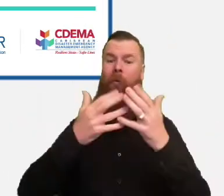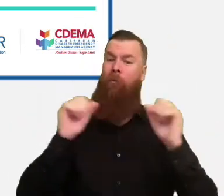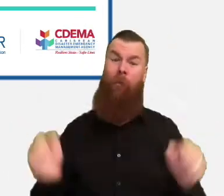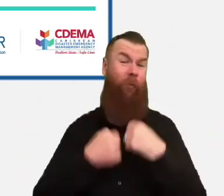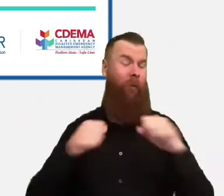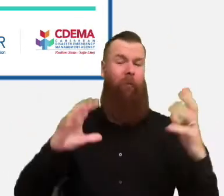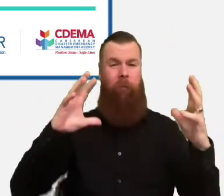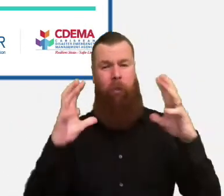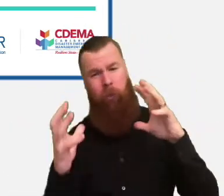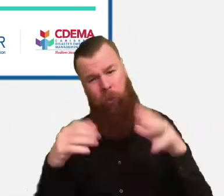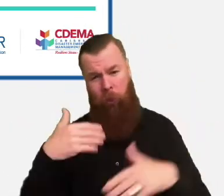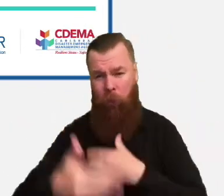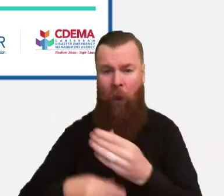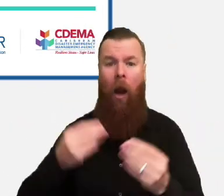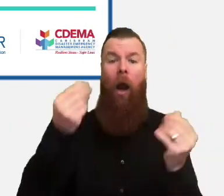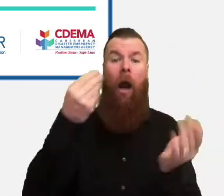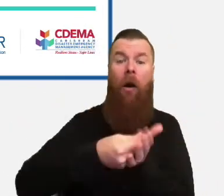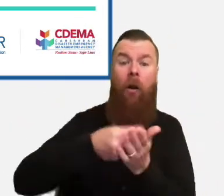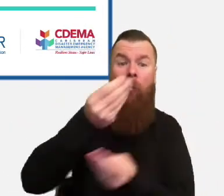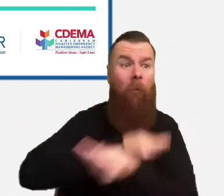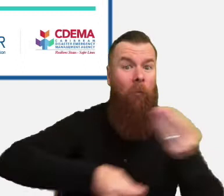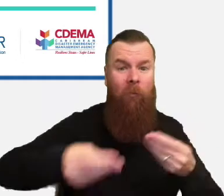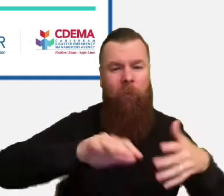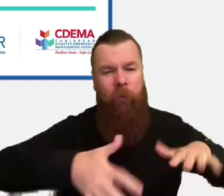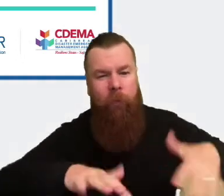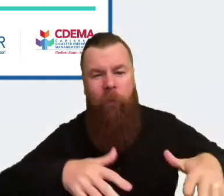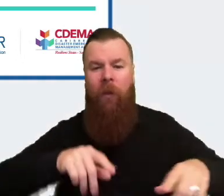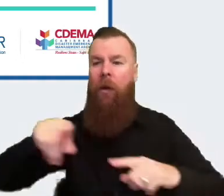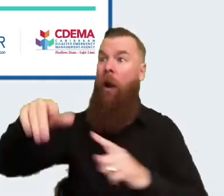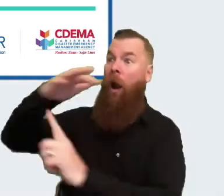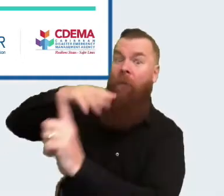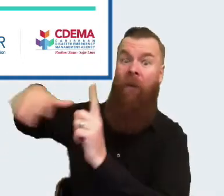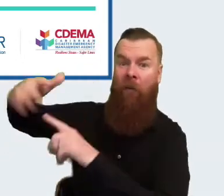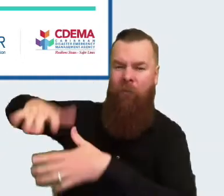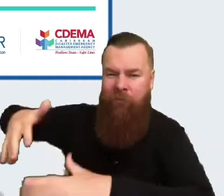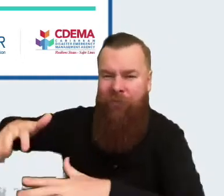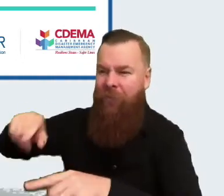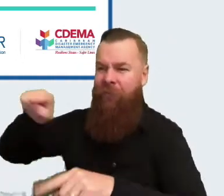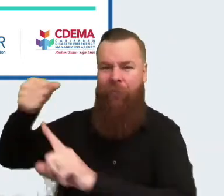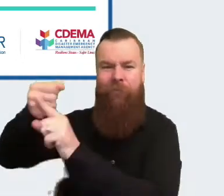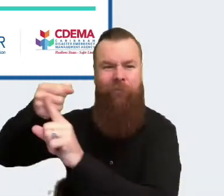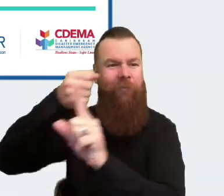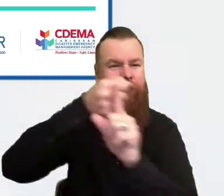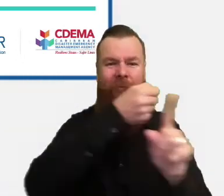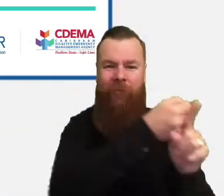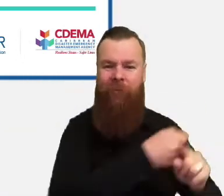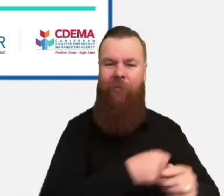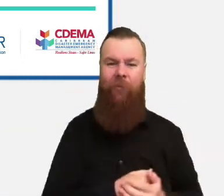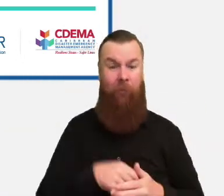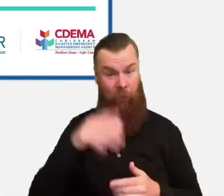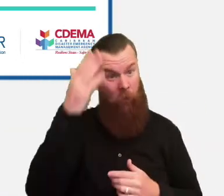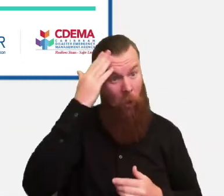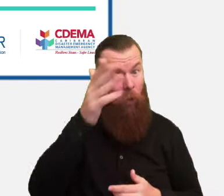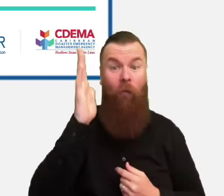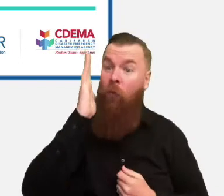to environmental harm. We also see a convergence of a number of challenges to resilient infrastructure.